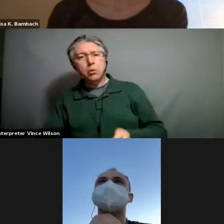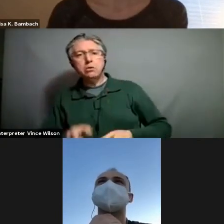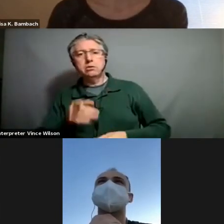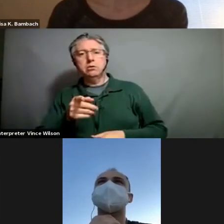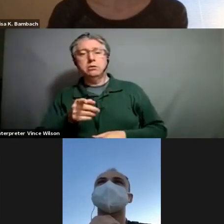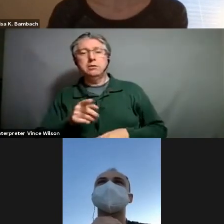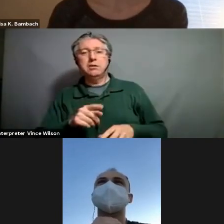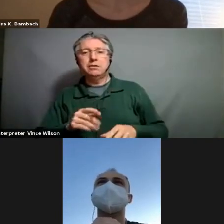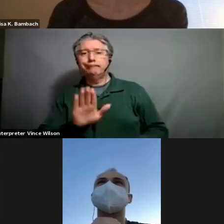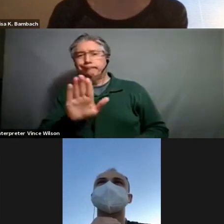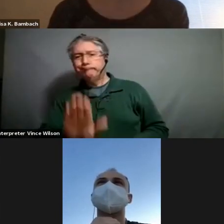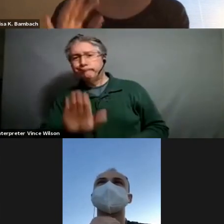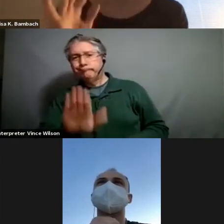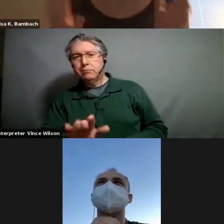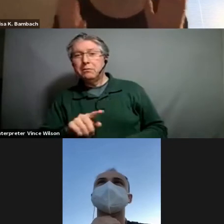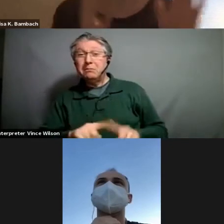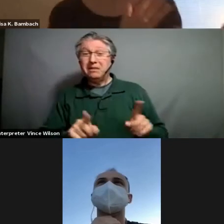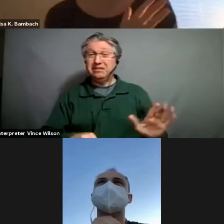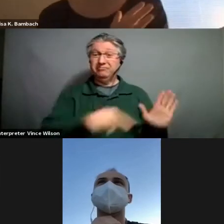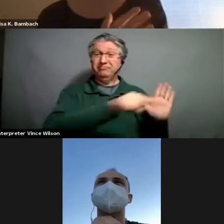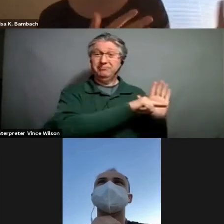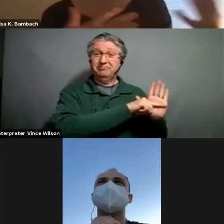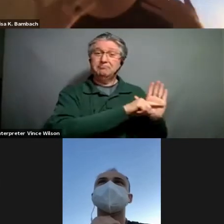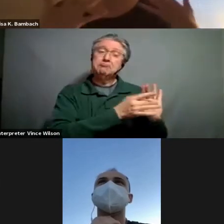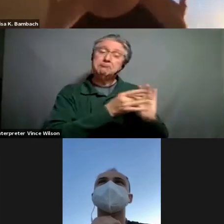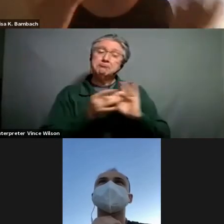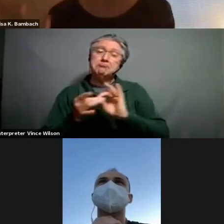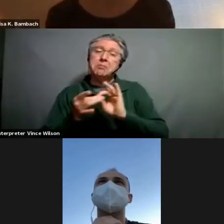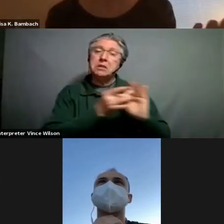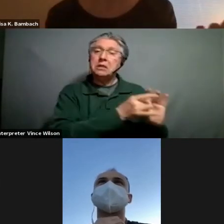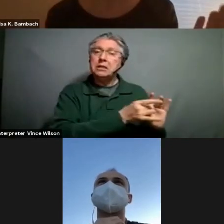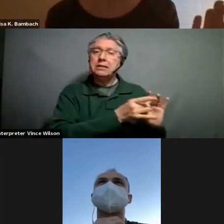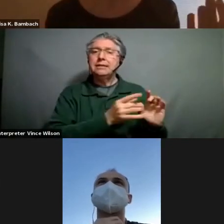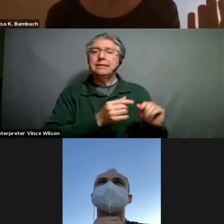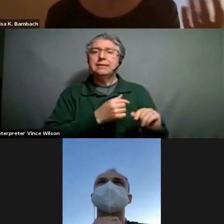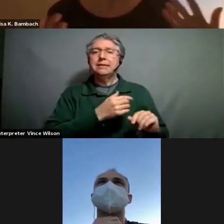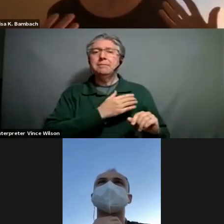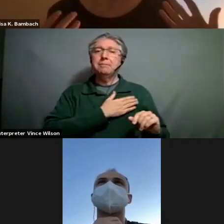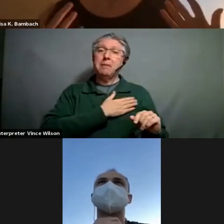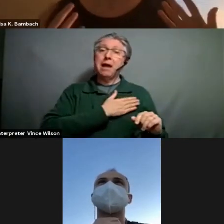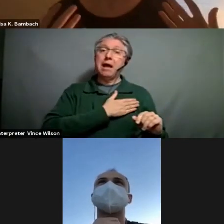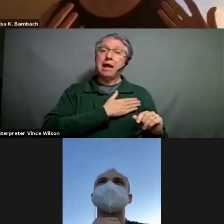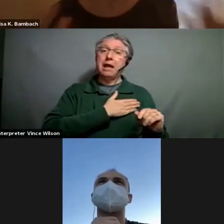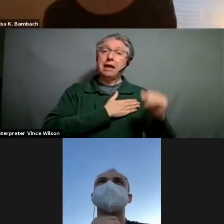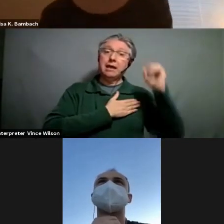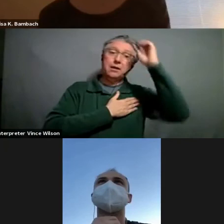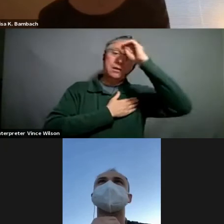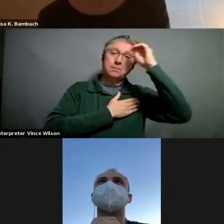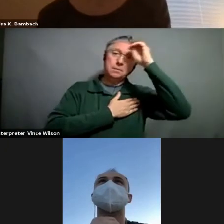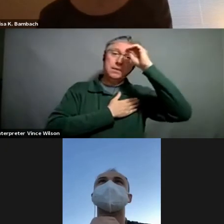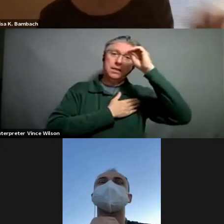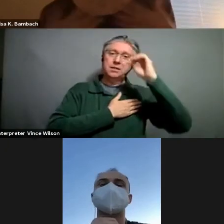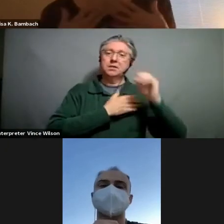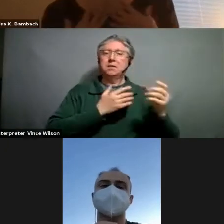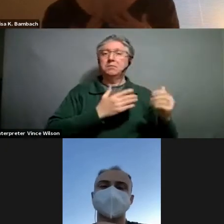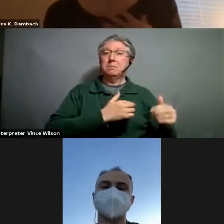think the cons of it were kind of related to that, where I was projecting what I